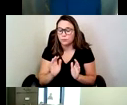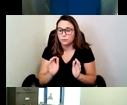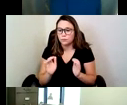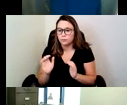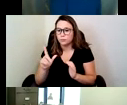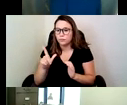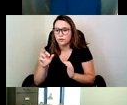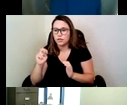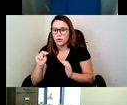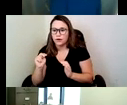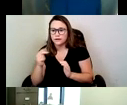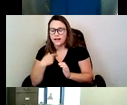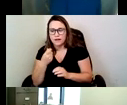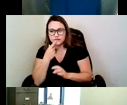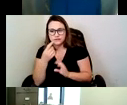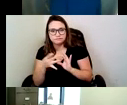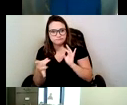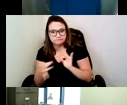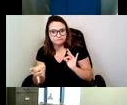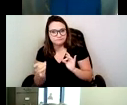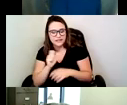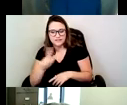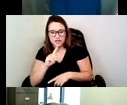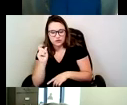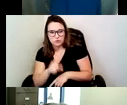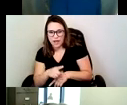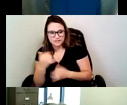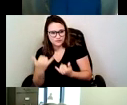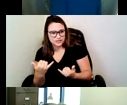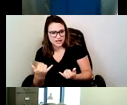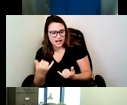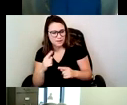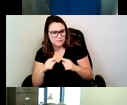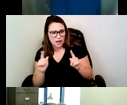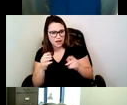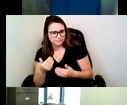Oh, I was just going to say, JoAnne, I think that's all the questions we had for today, but I'll let you take it away.